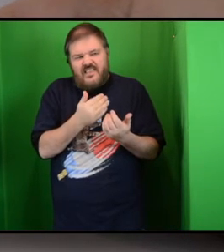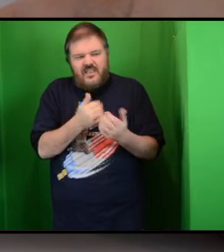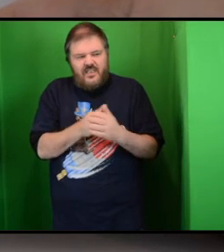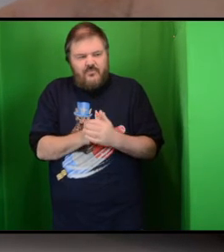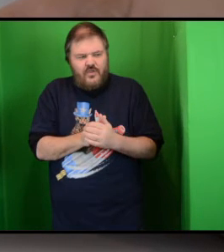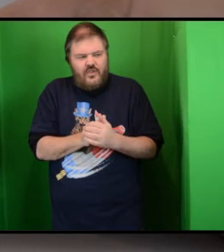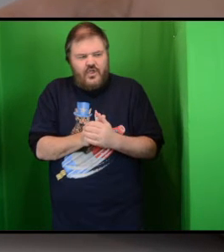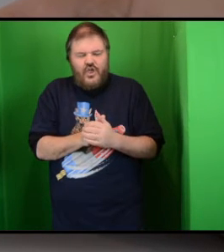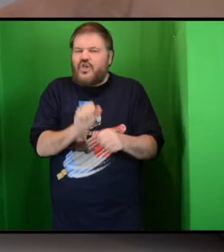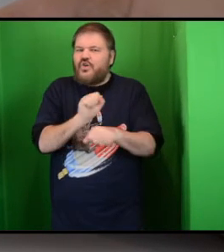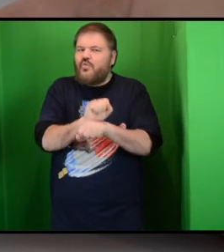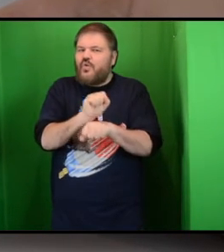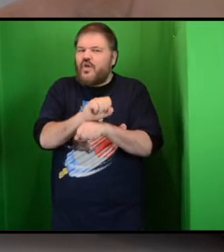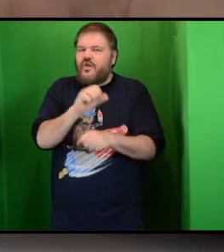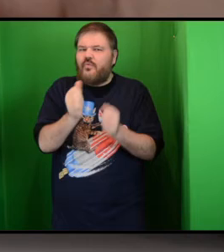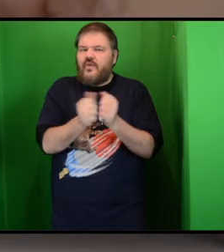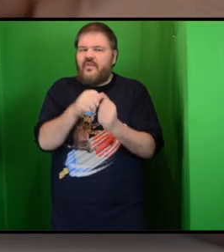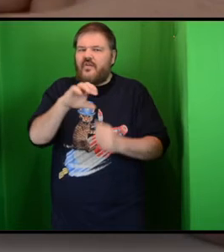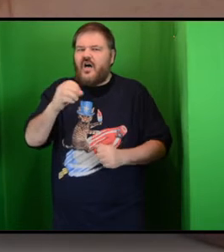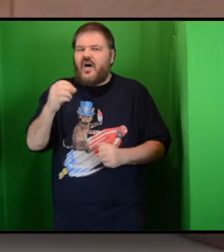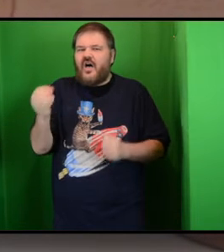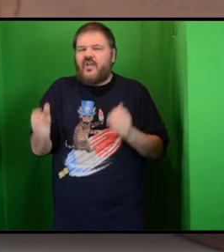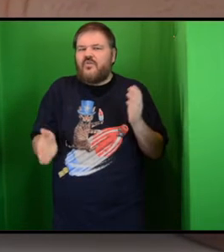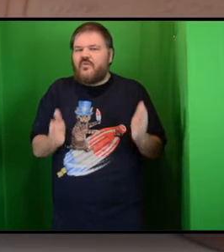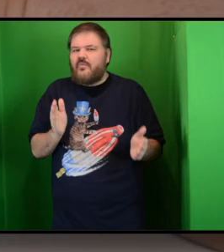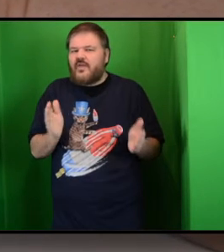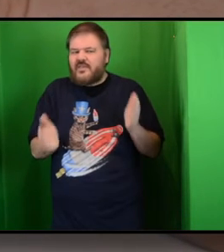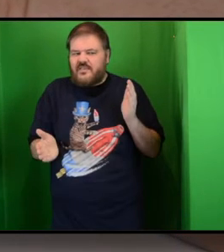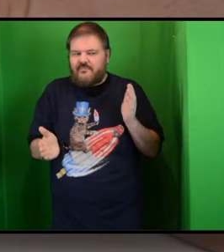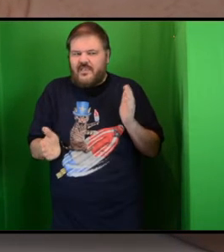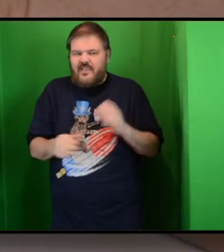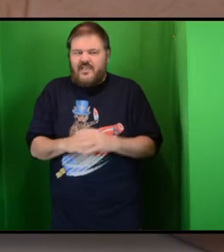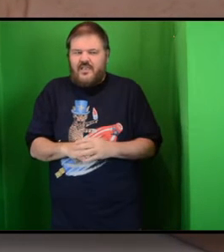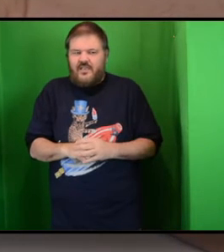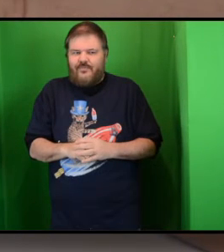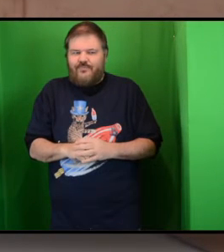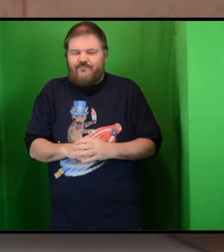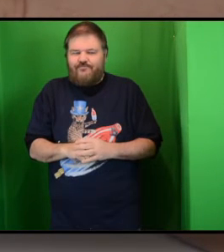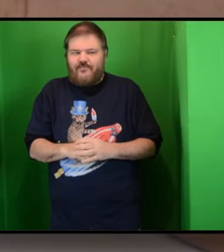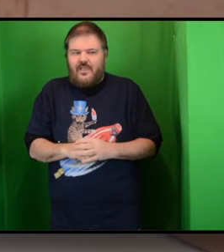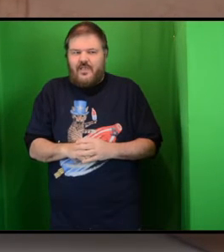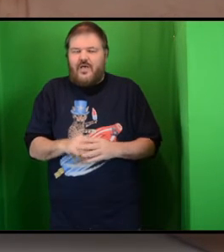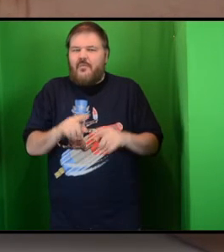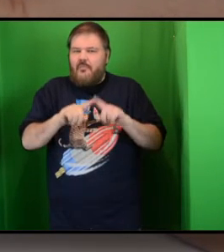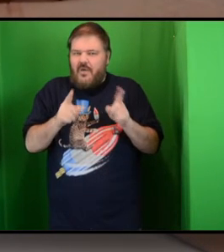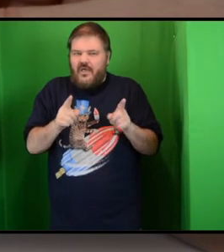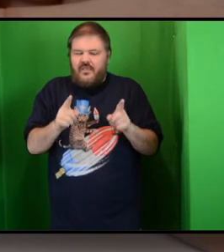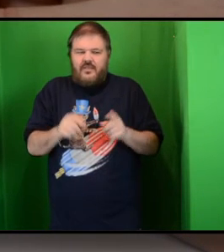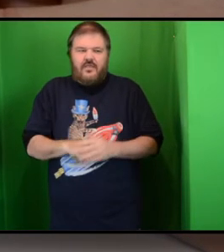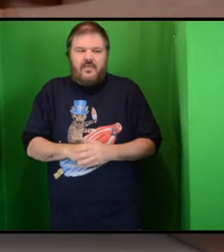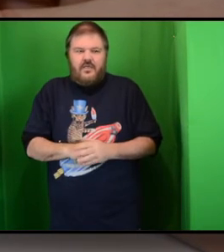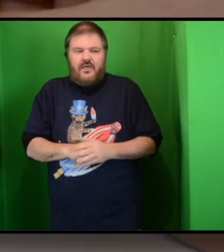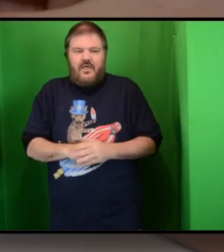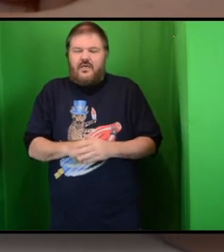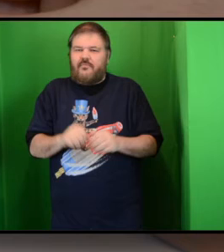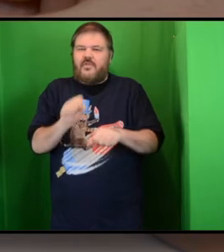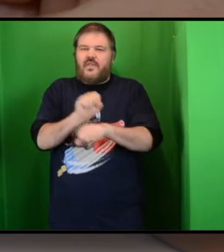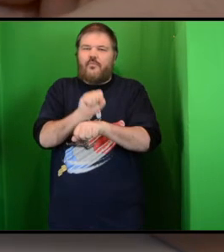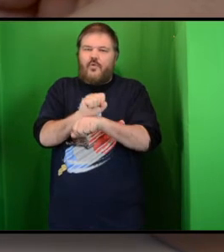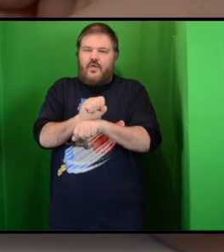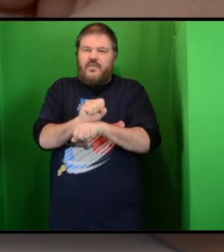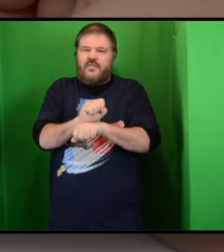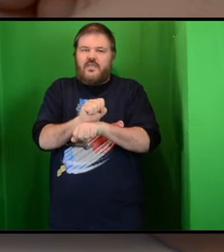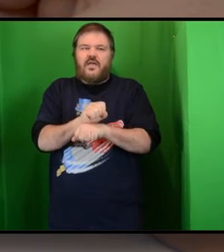GoBots were rather easy. But this guy, he is about 18 steps, and honestly, he's very easy to